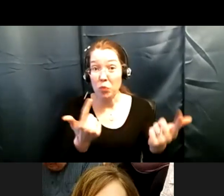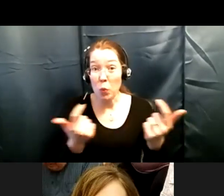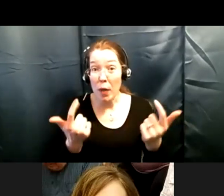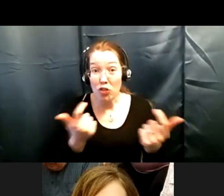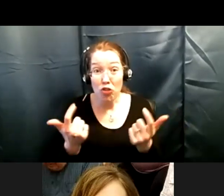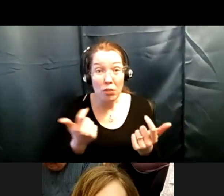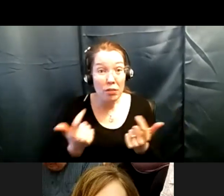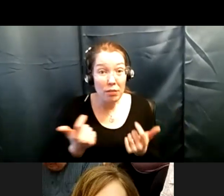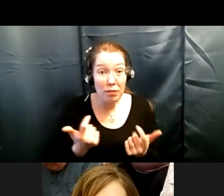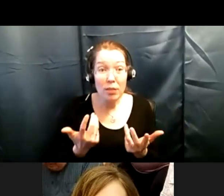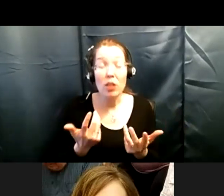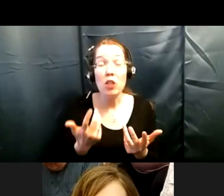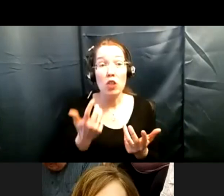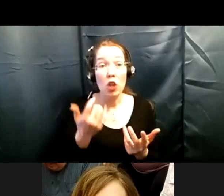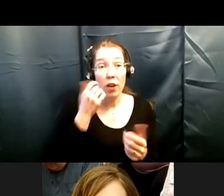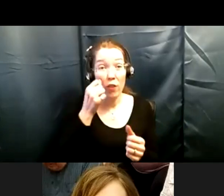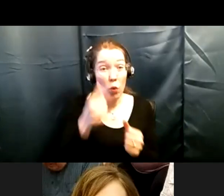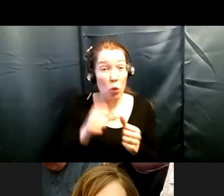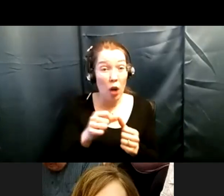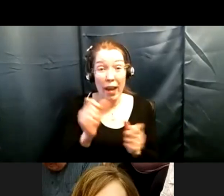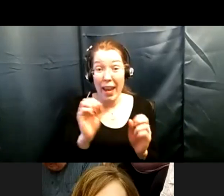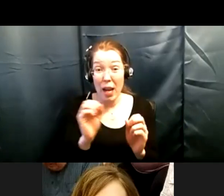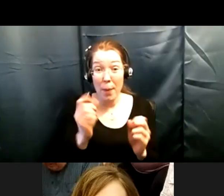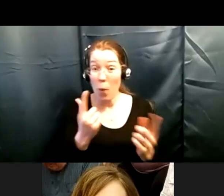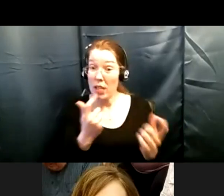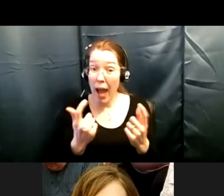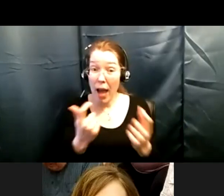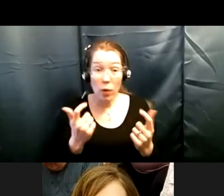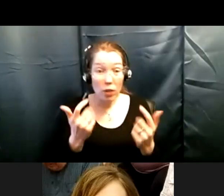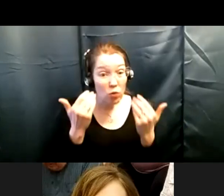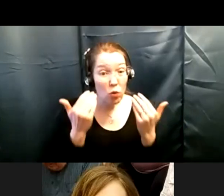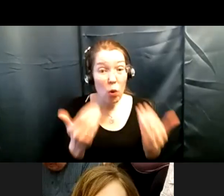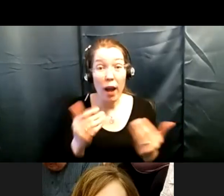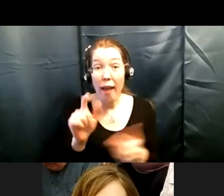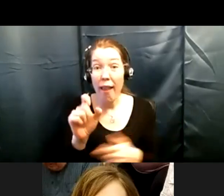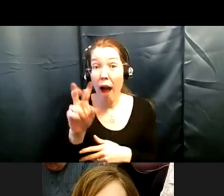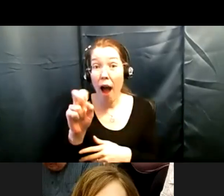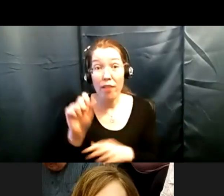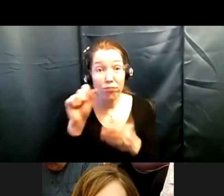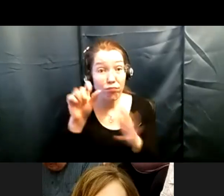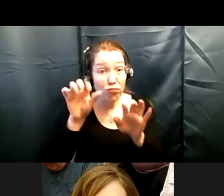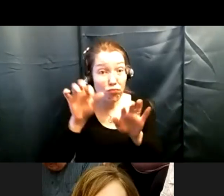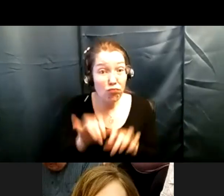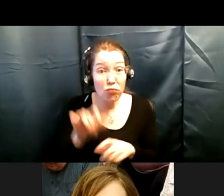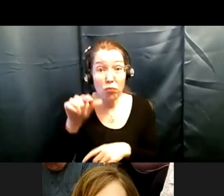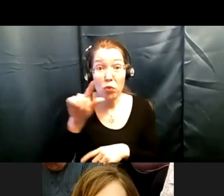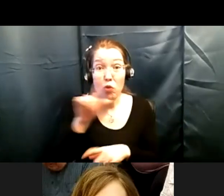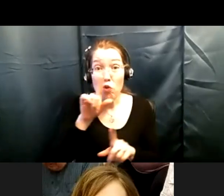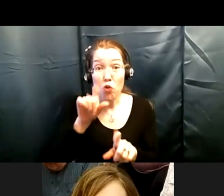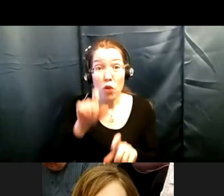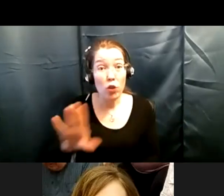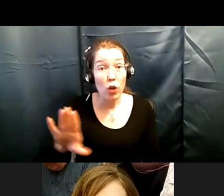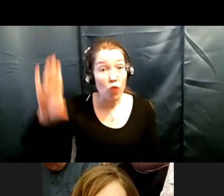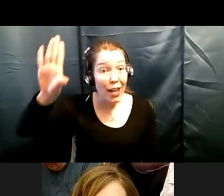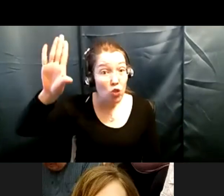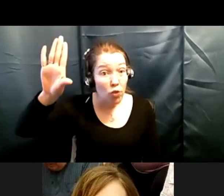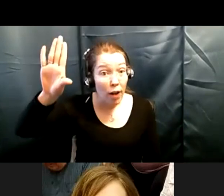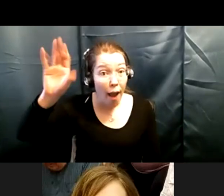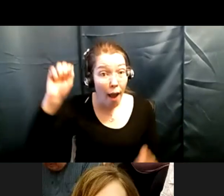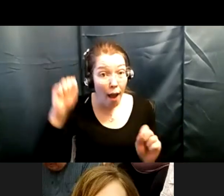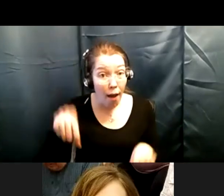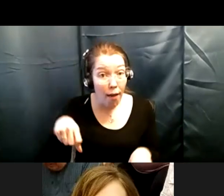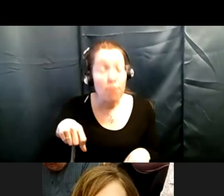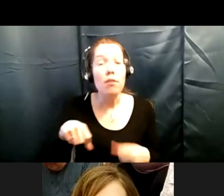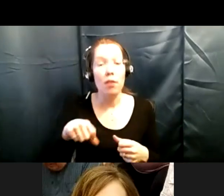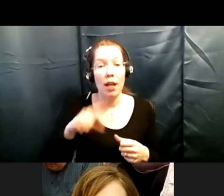questions. So if you recall, if we have anybody that wants to ask a question live, you can raise your hand, and then we